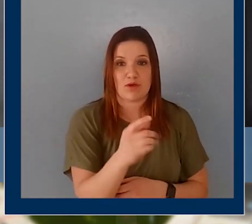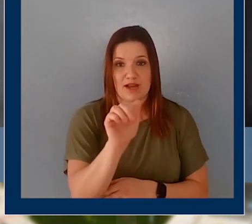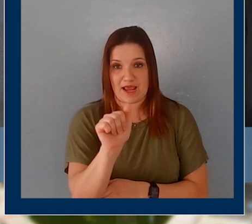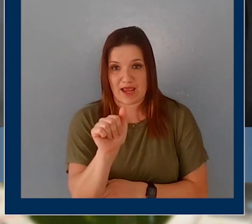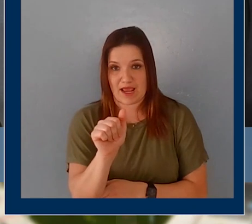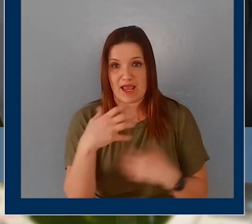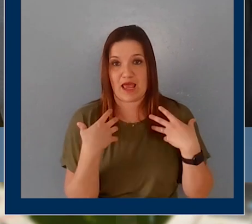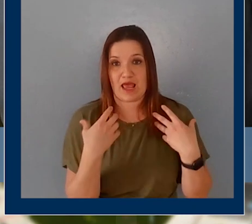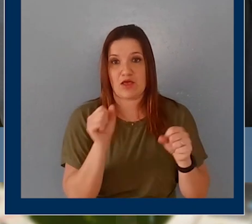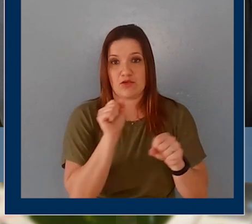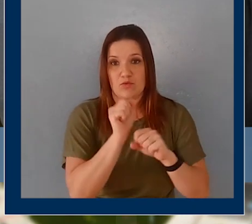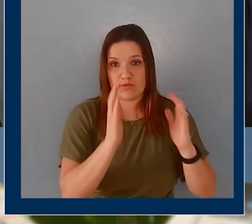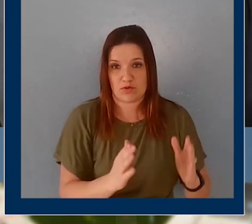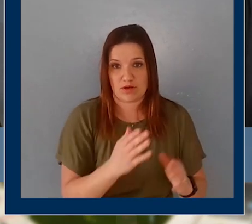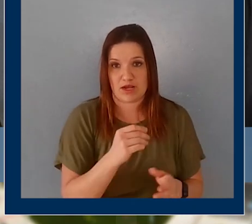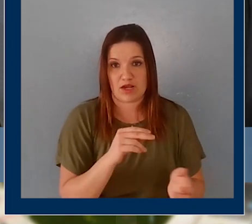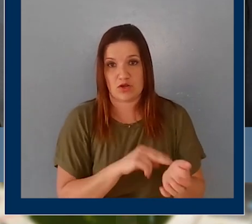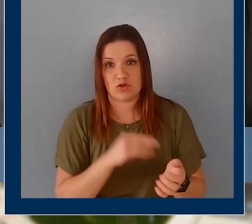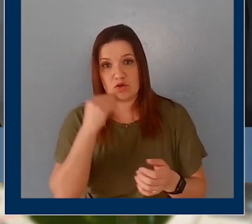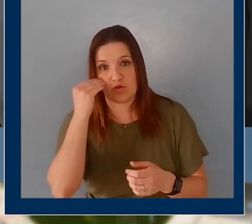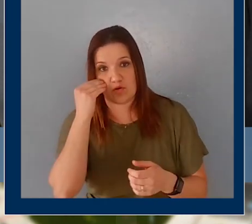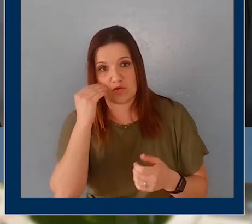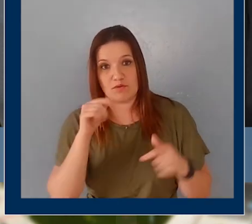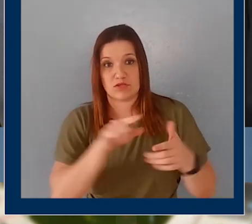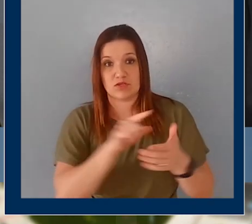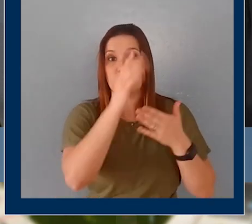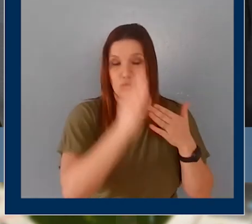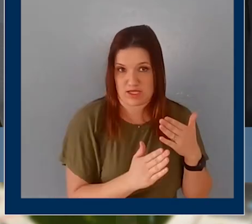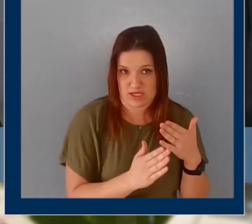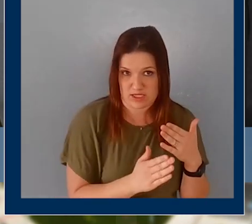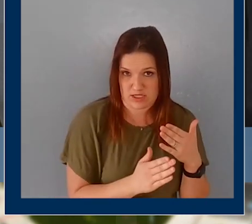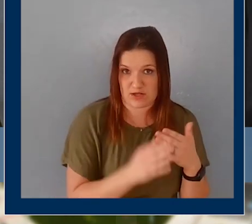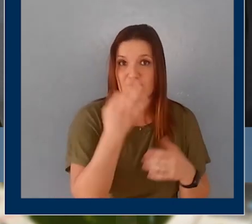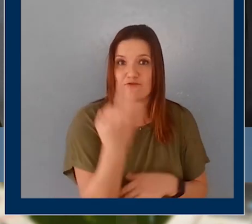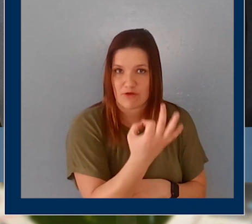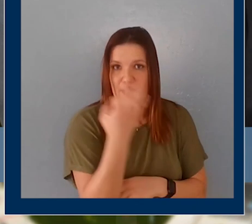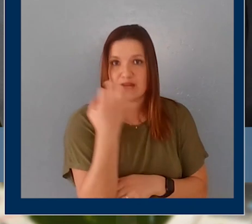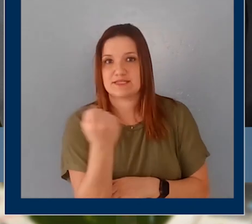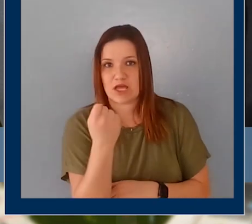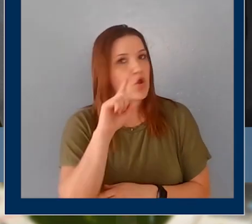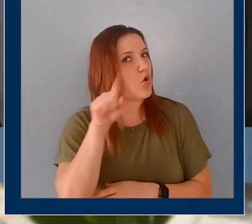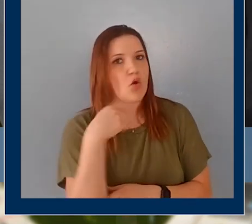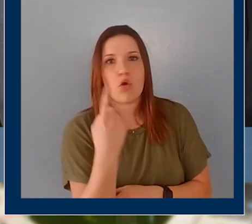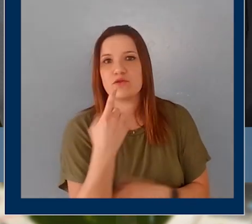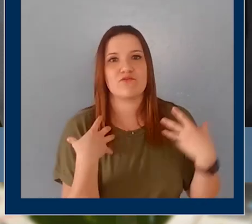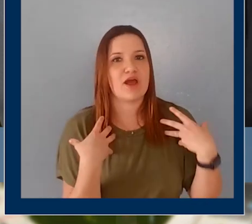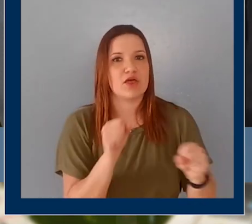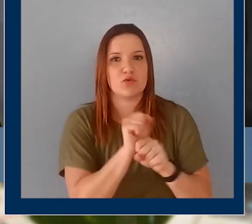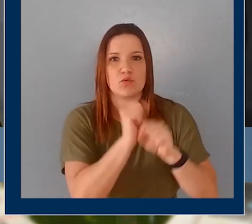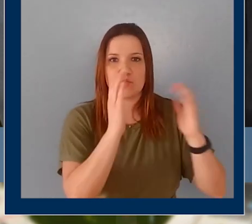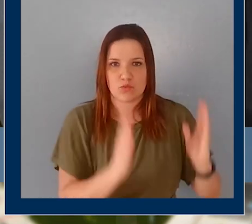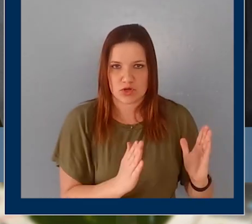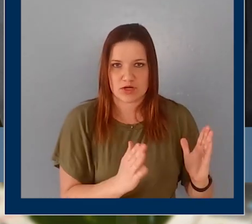those lanes. But again, that is supposed to be only for phase 1A healthcare workers